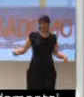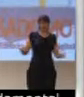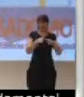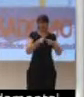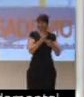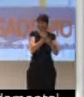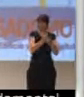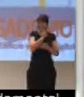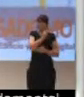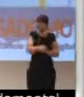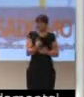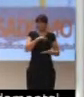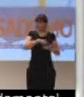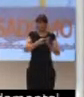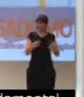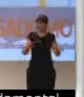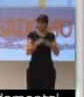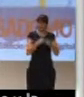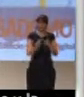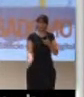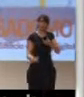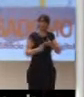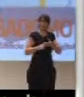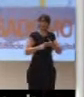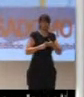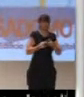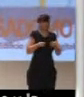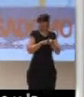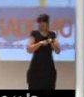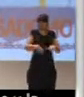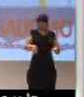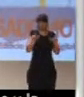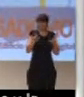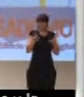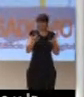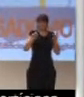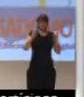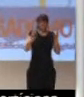is to make sure in the code that